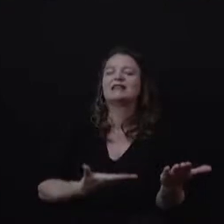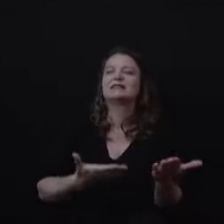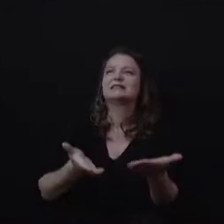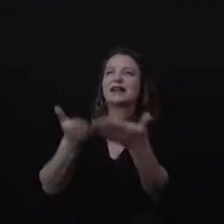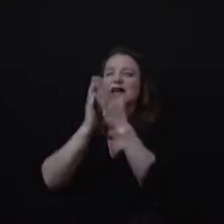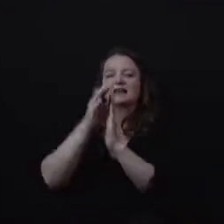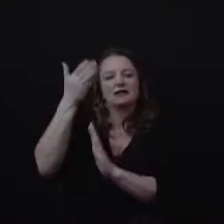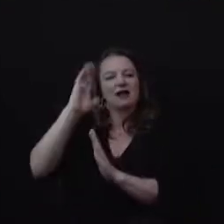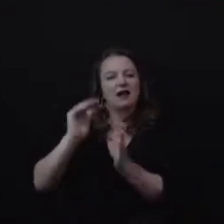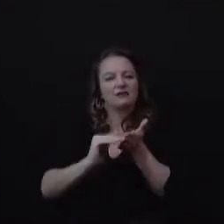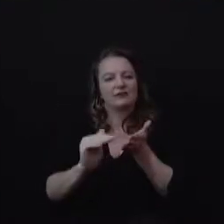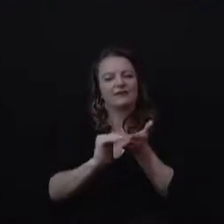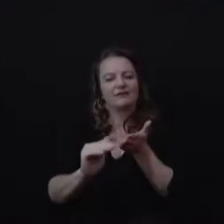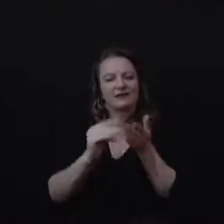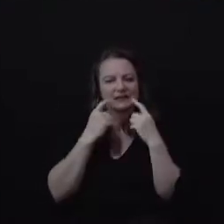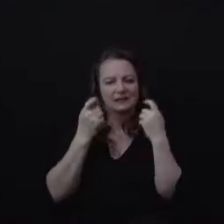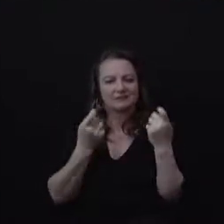us,